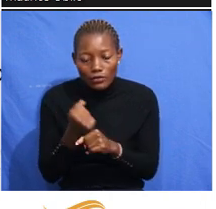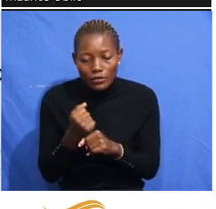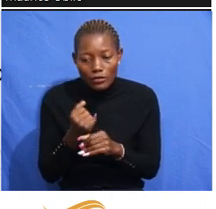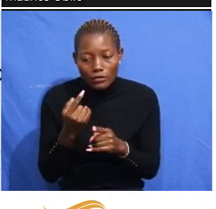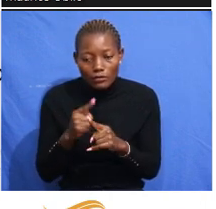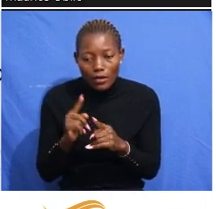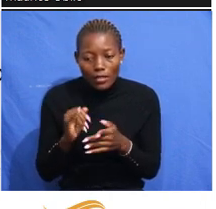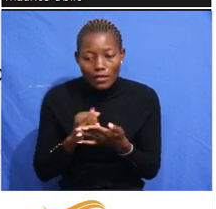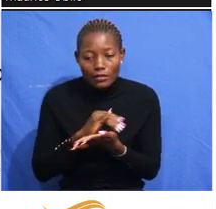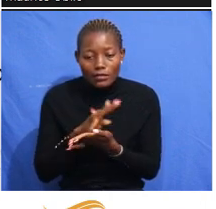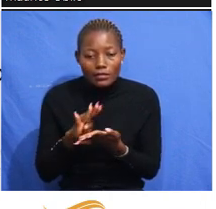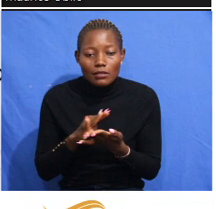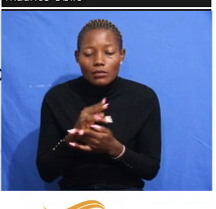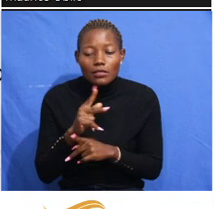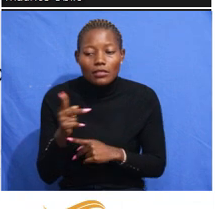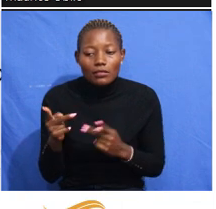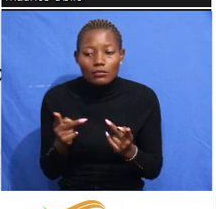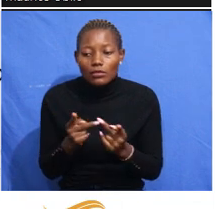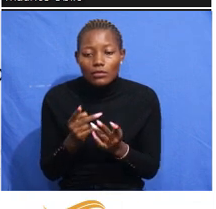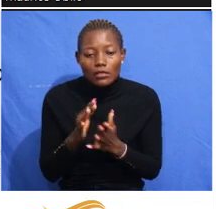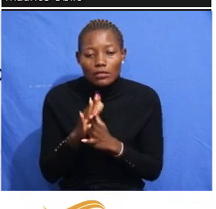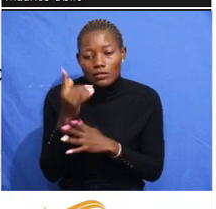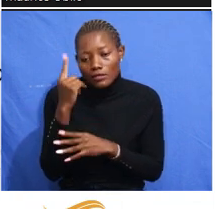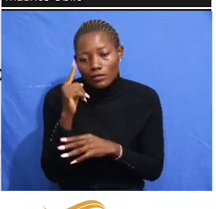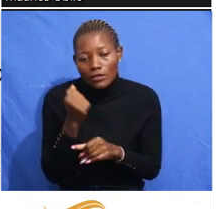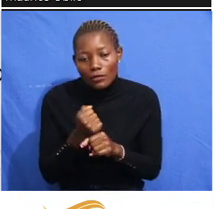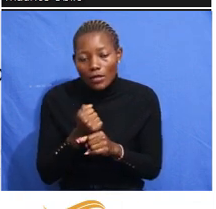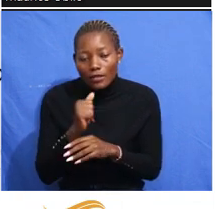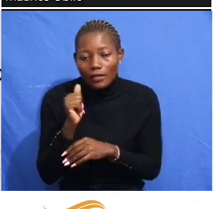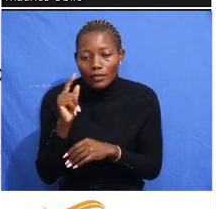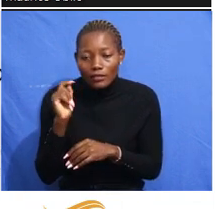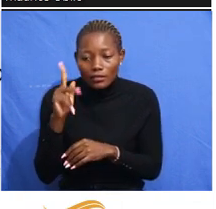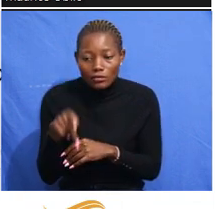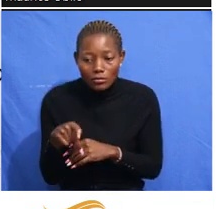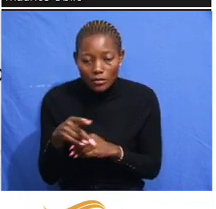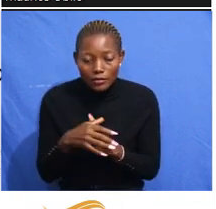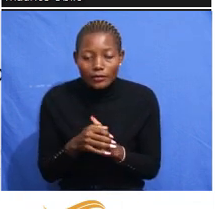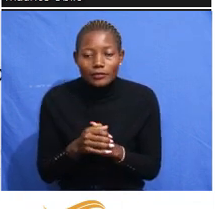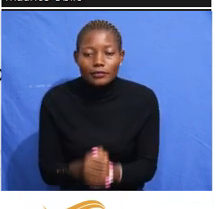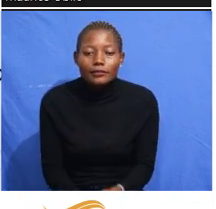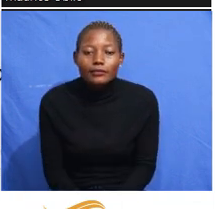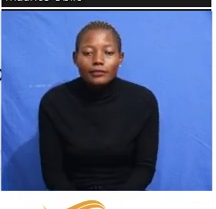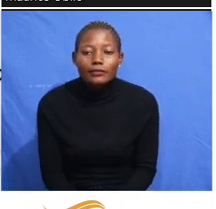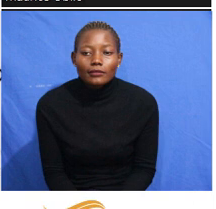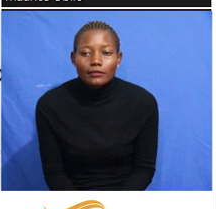basic process of the manufacture of ATP, the hydrogen carrier system.